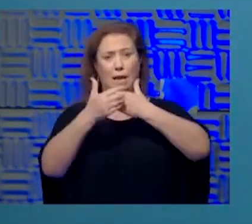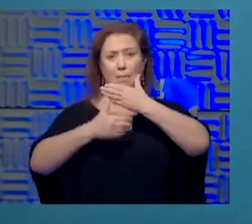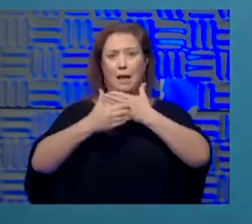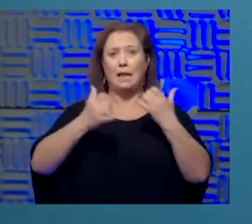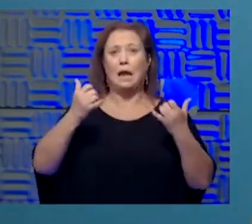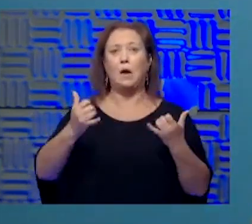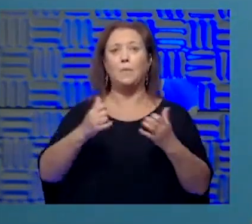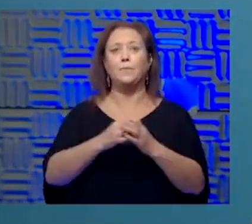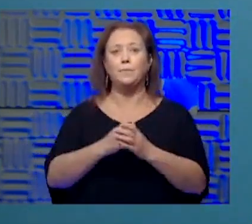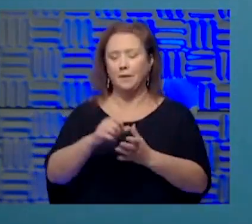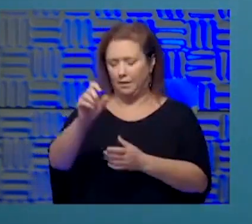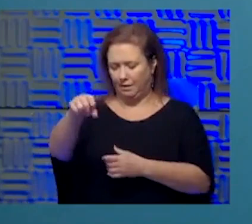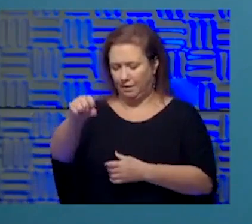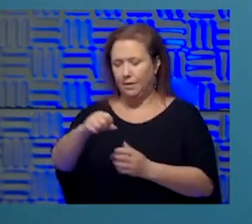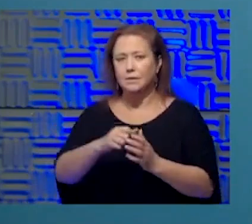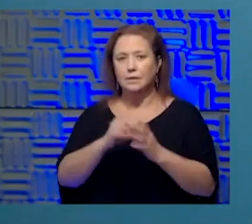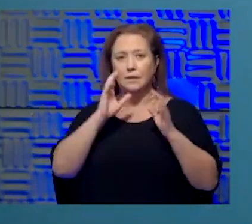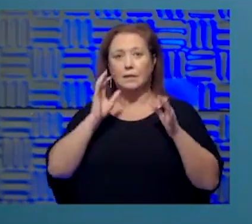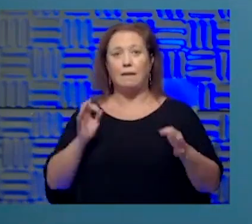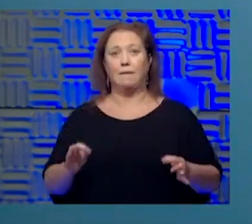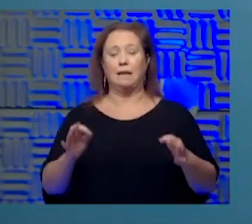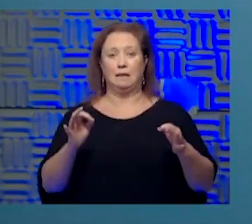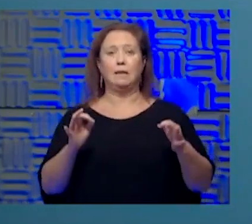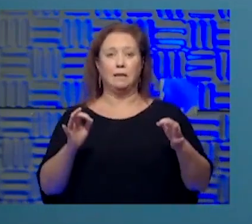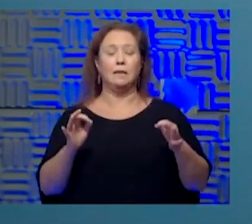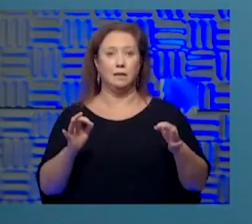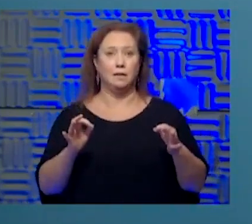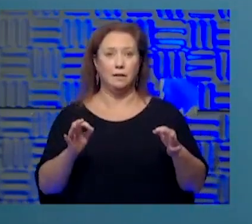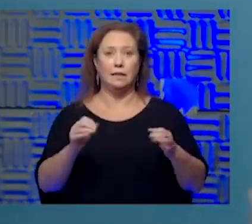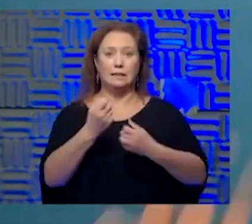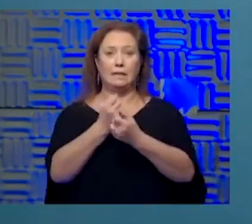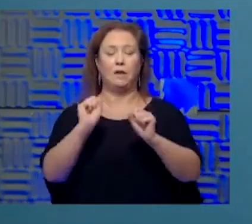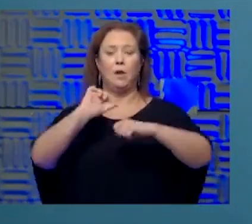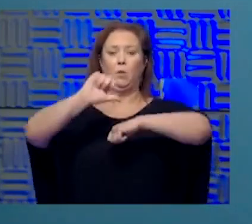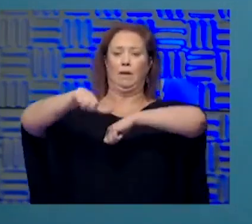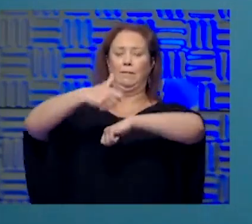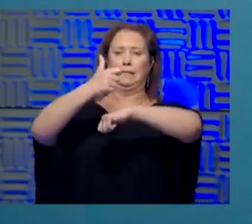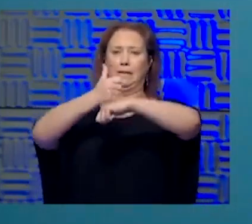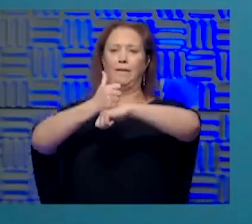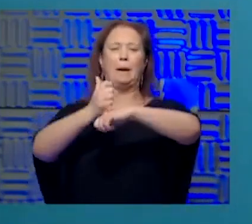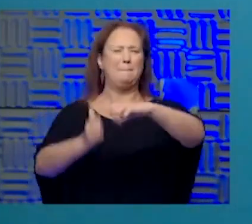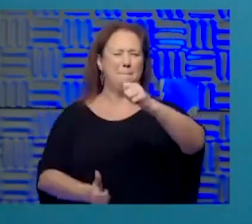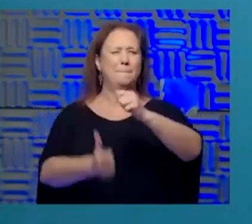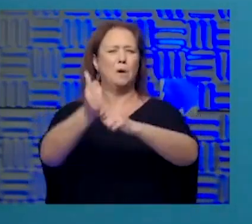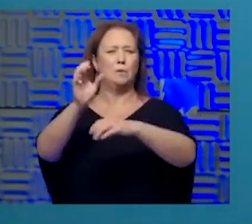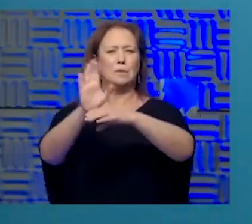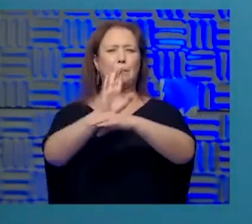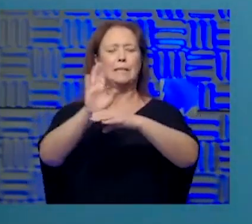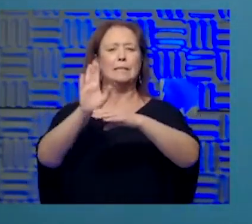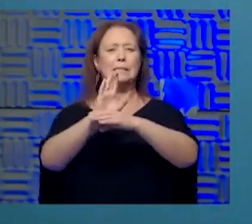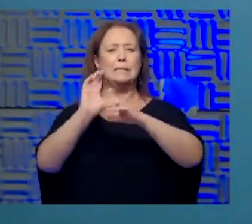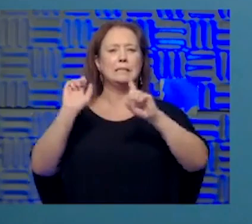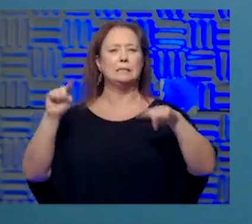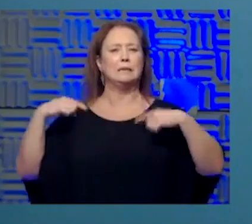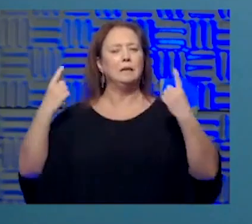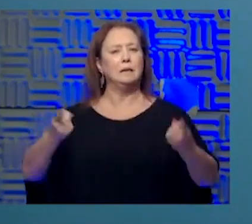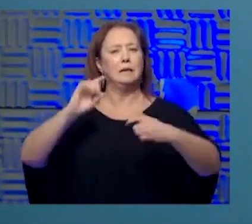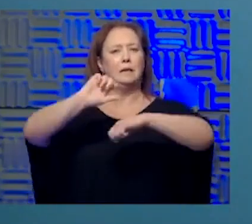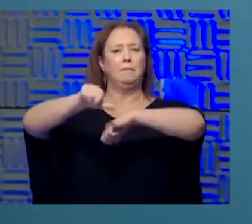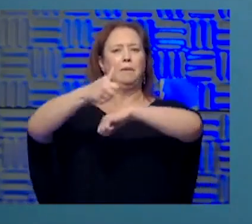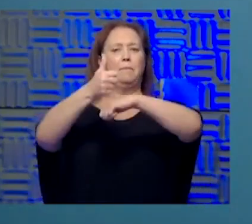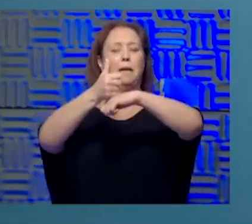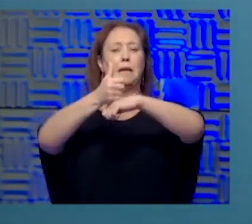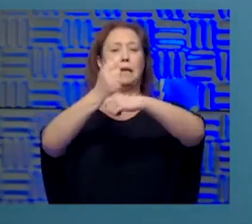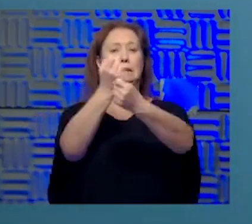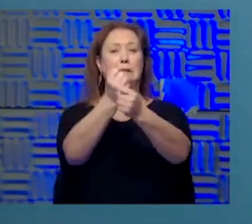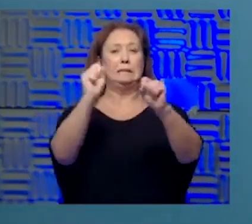Yeah, absolutely. So we have been implementing, as most businesses over the past several months have been implementing